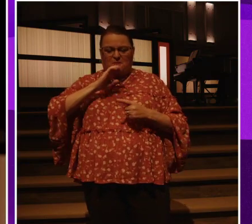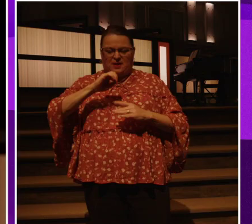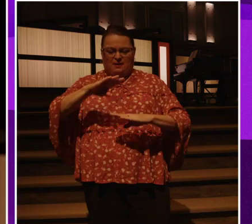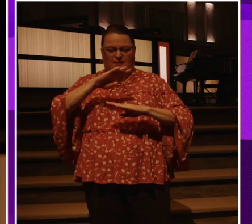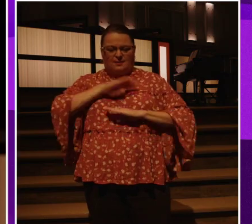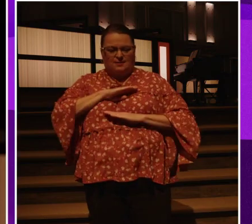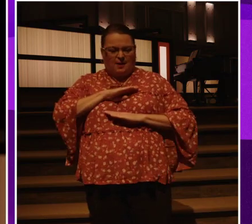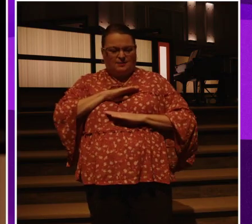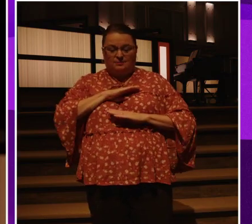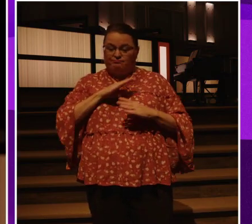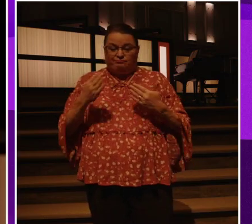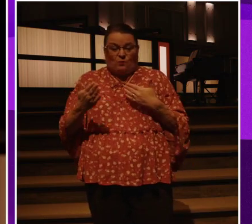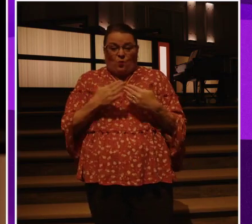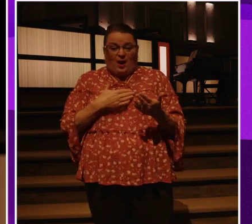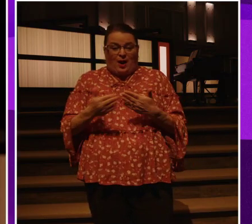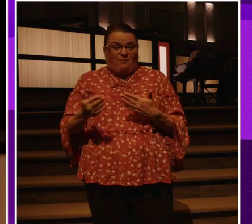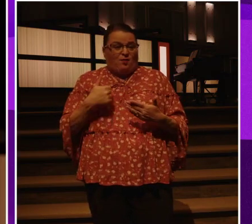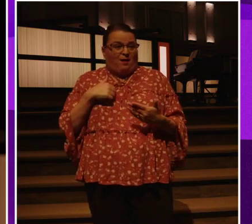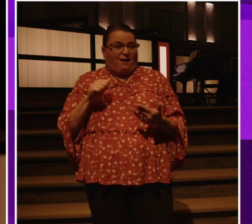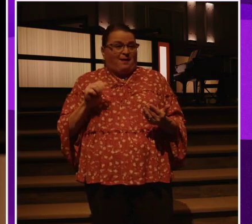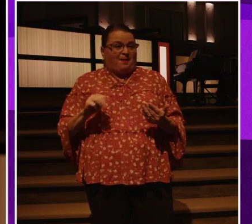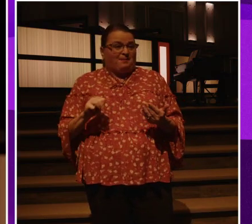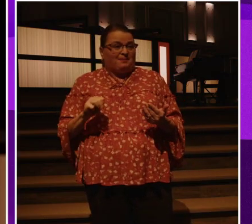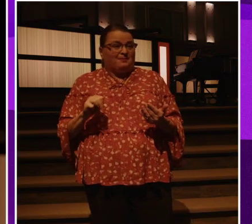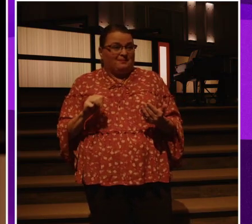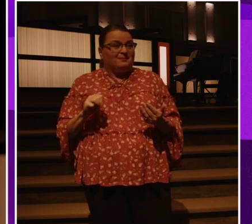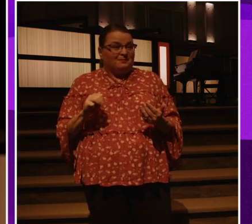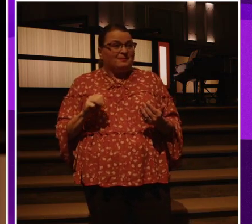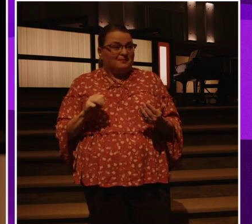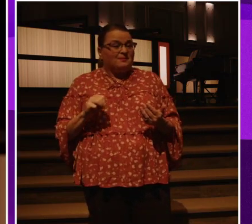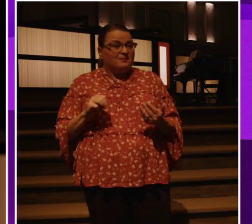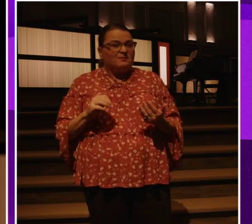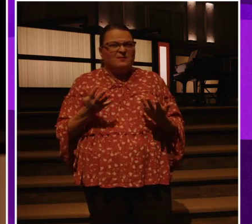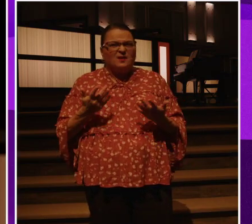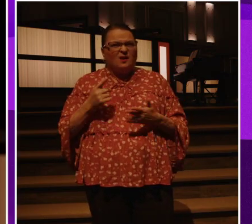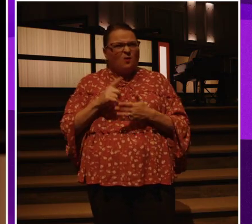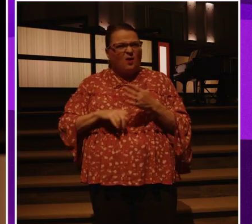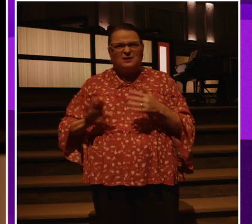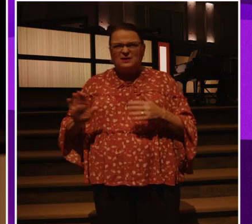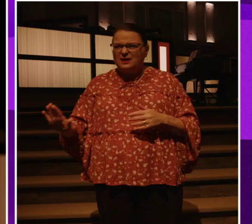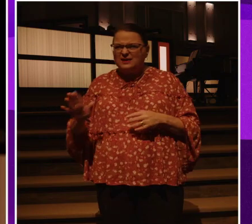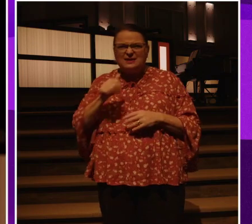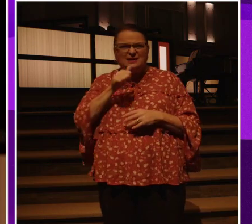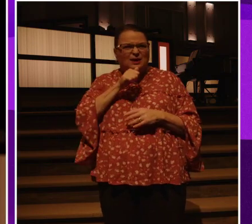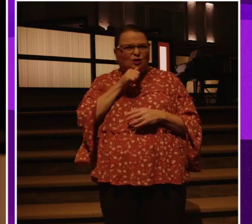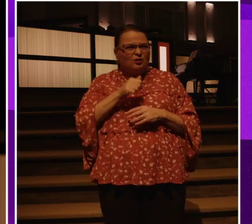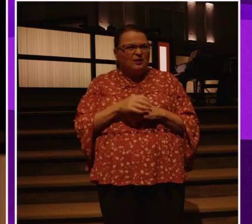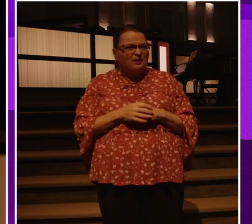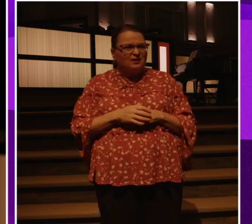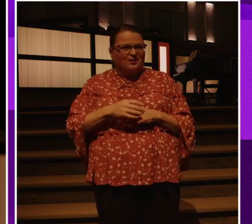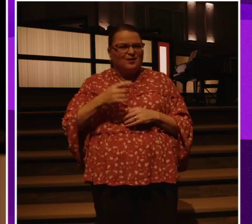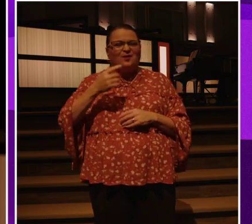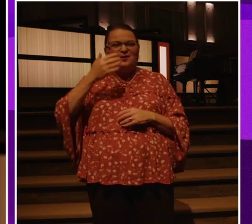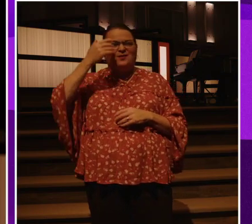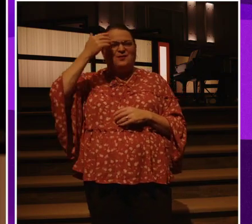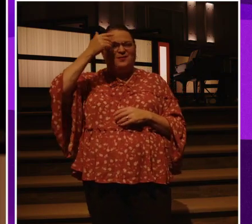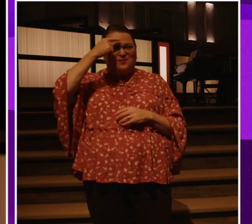I find myself. What's the secret of that? Well, it's for me to live as